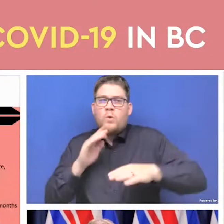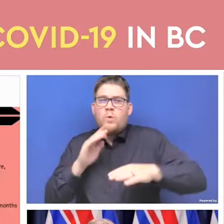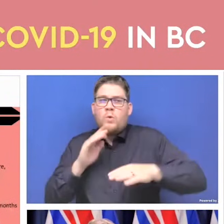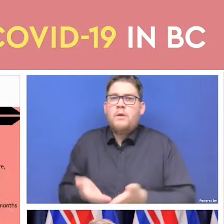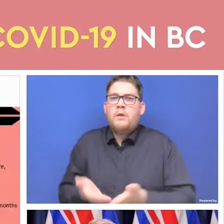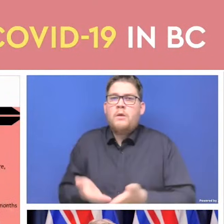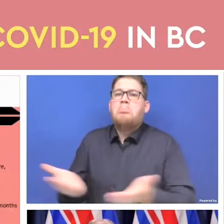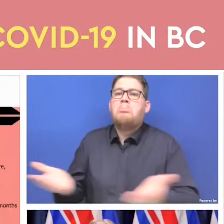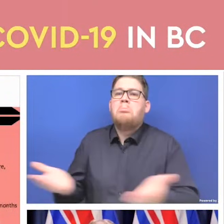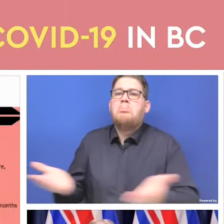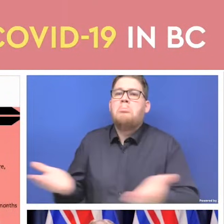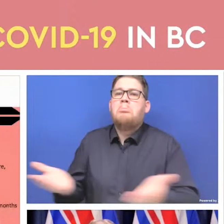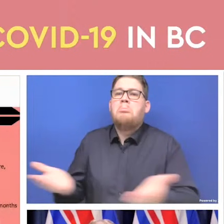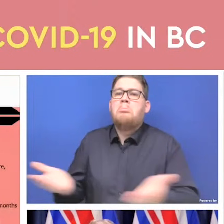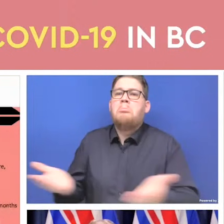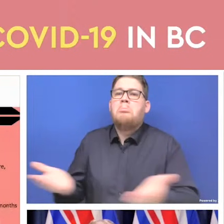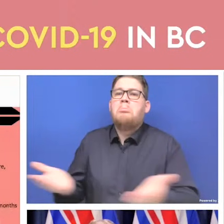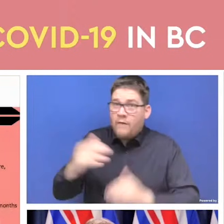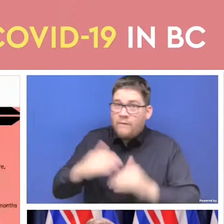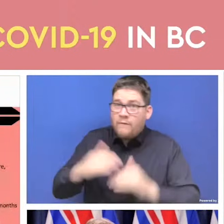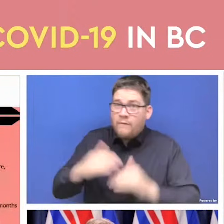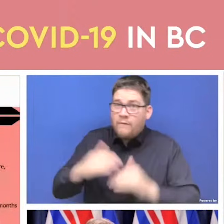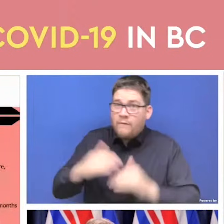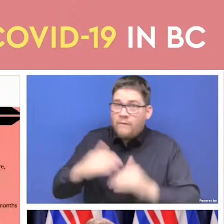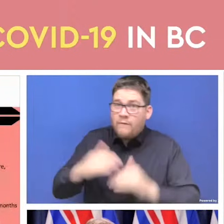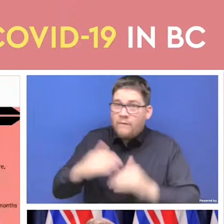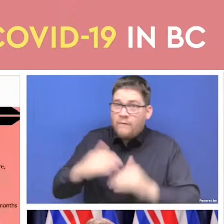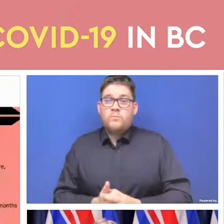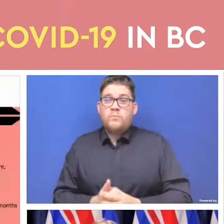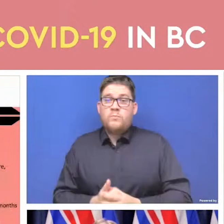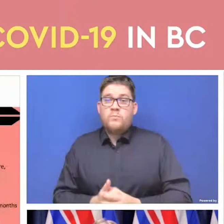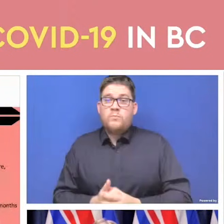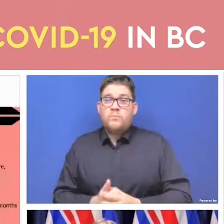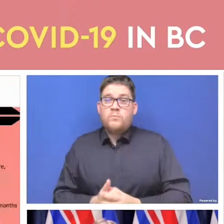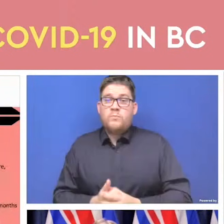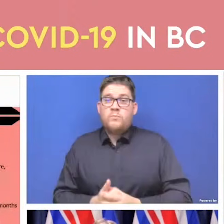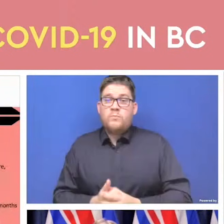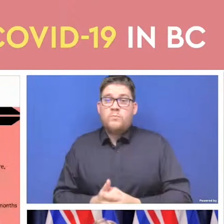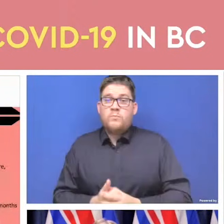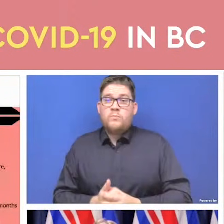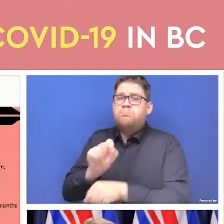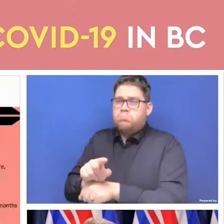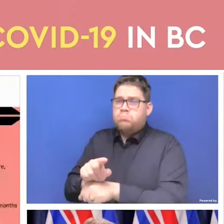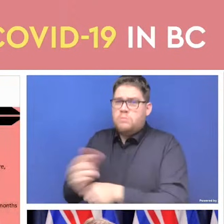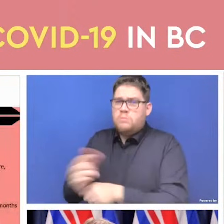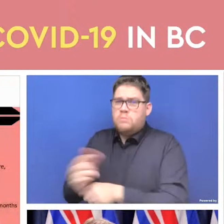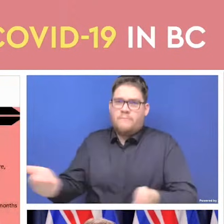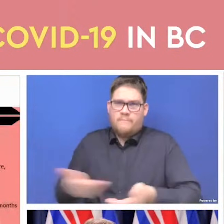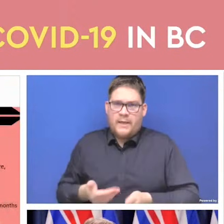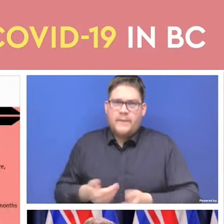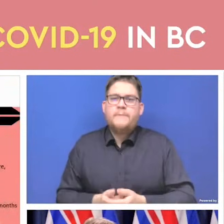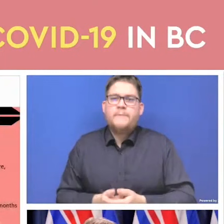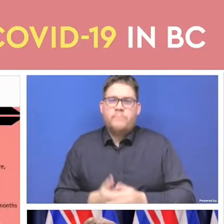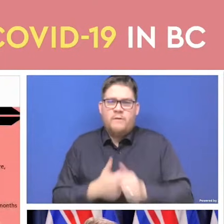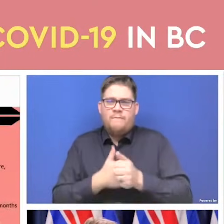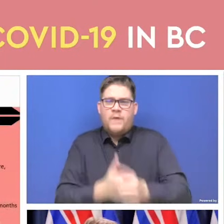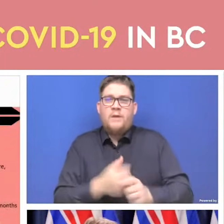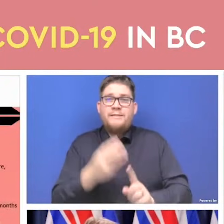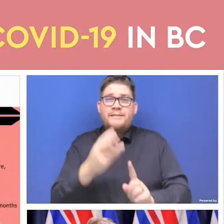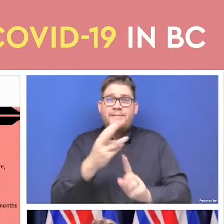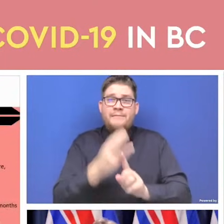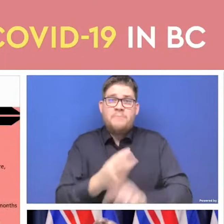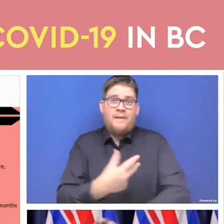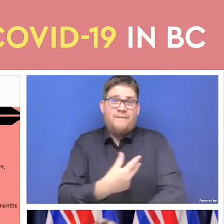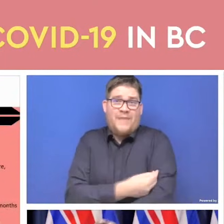to come in with their invite when they receive it, based on the interval from their second dose, to come in and get